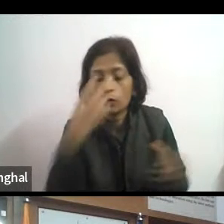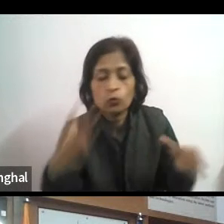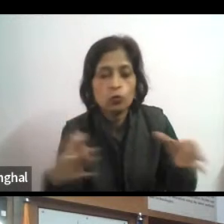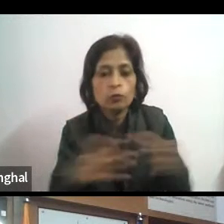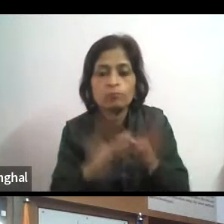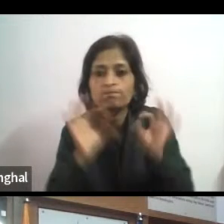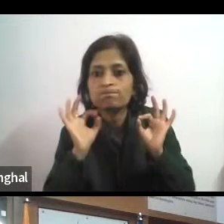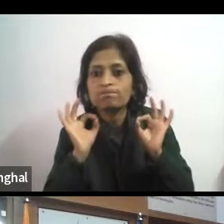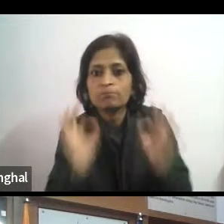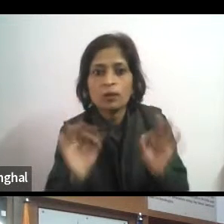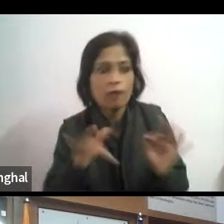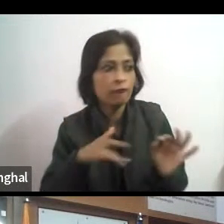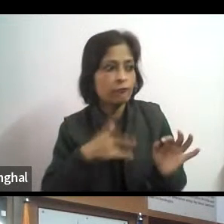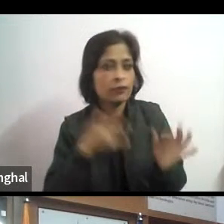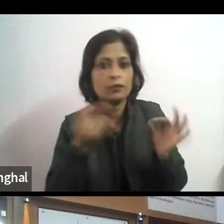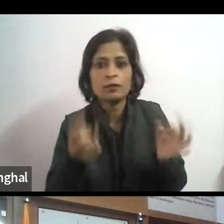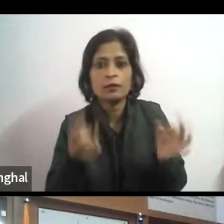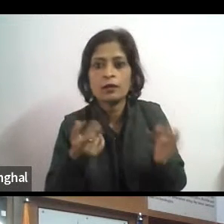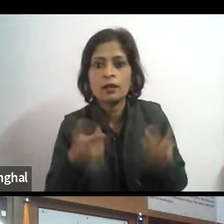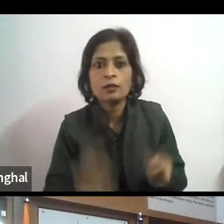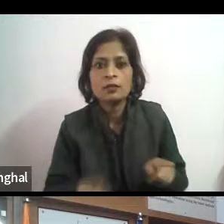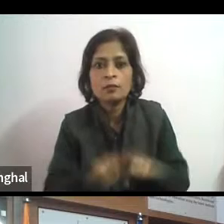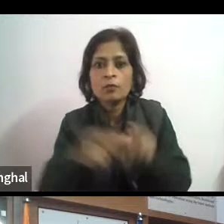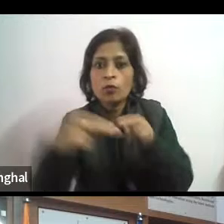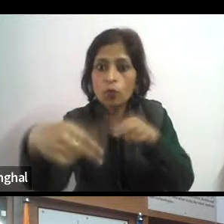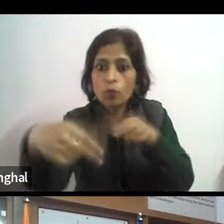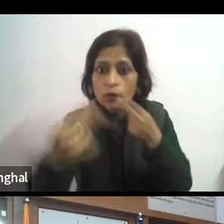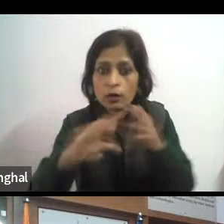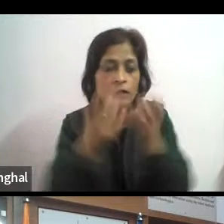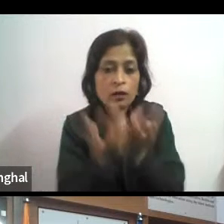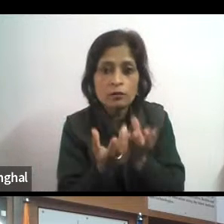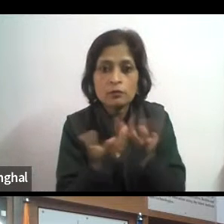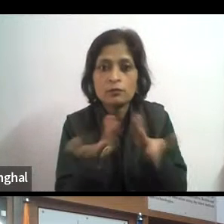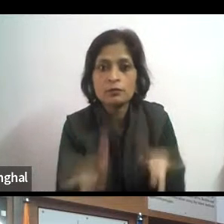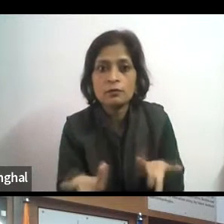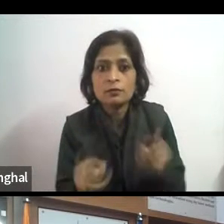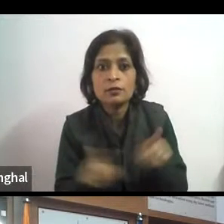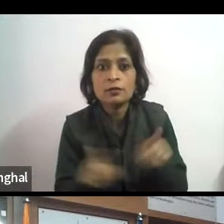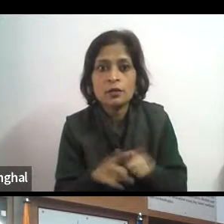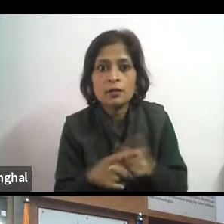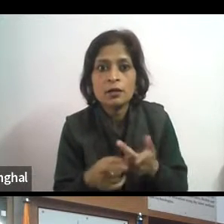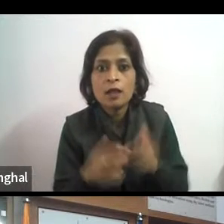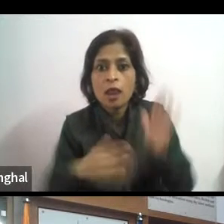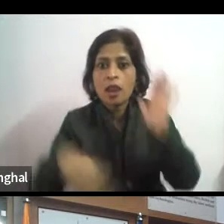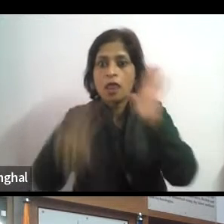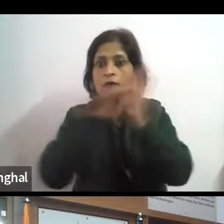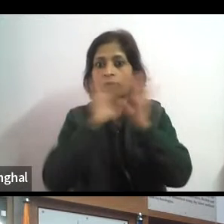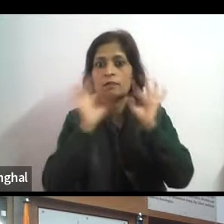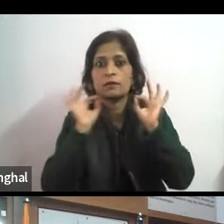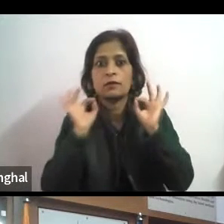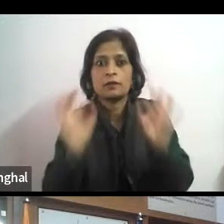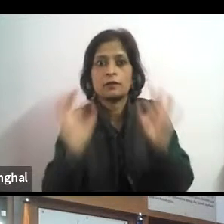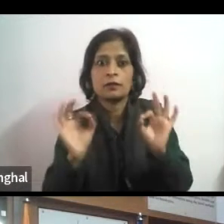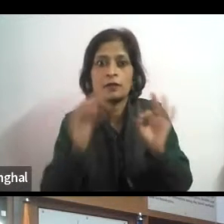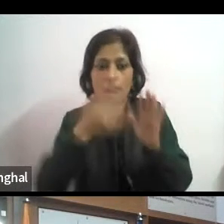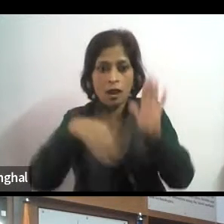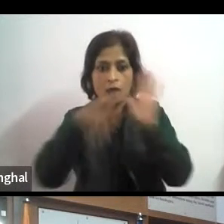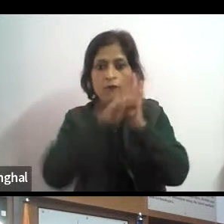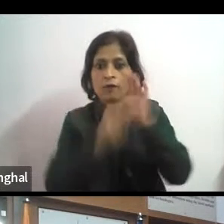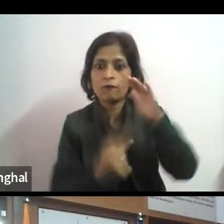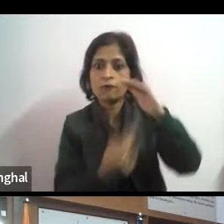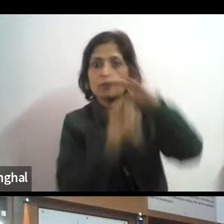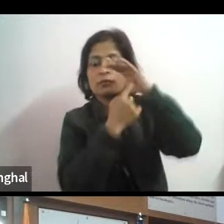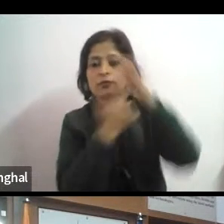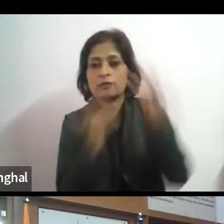we realized that while online classes were going on, we got a level playing ground. We got a level playing ground because we